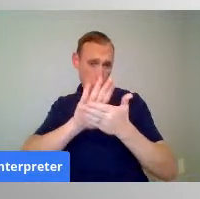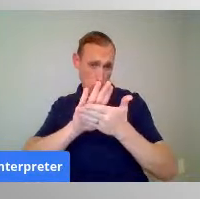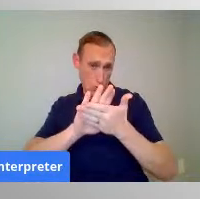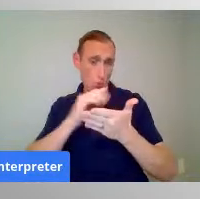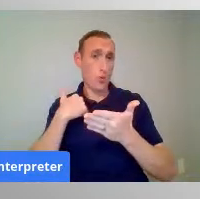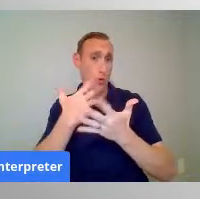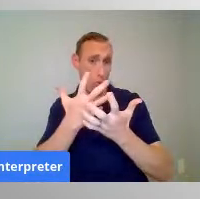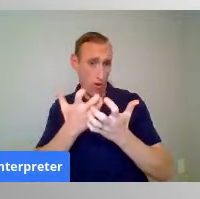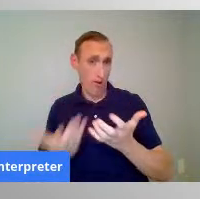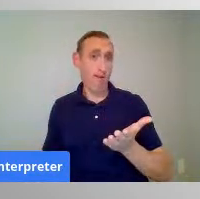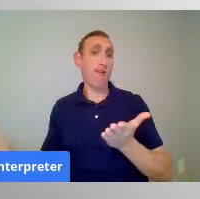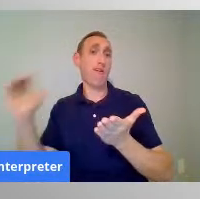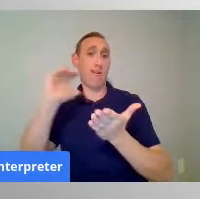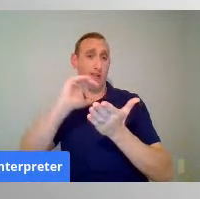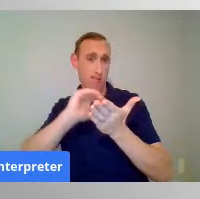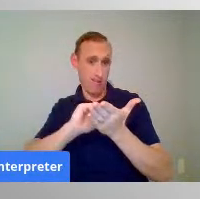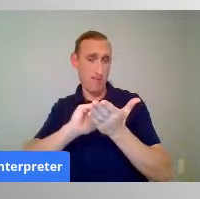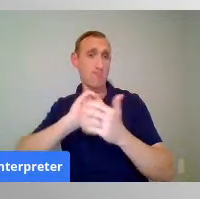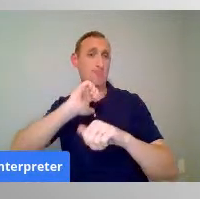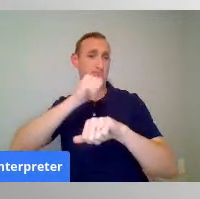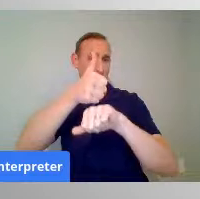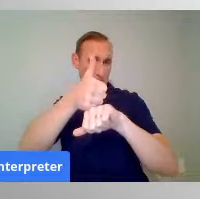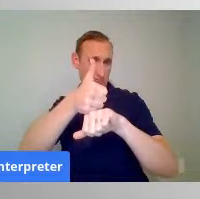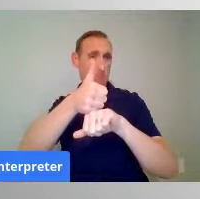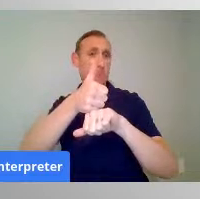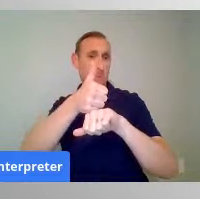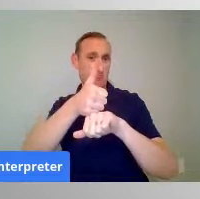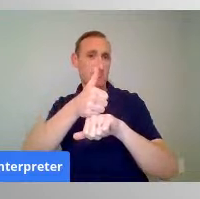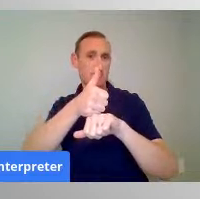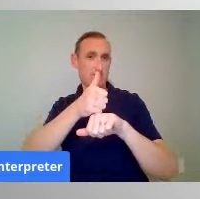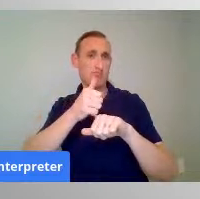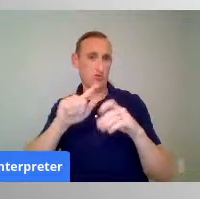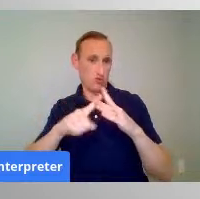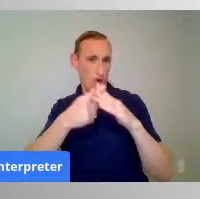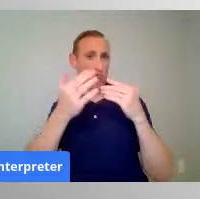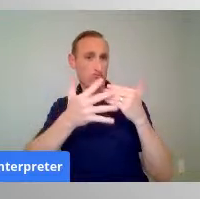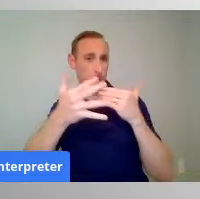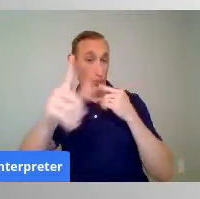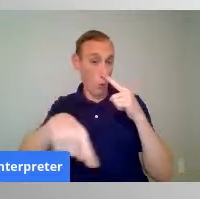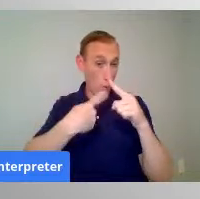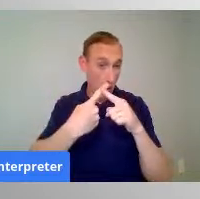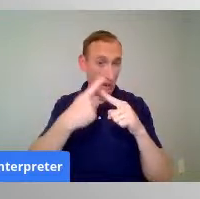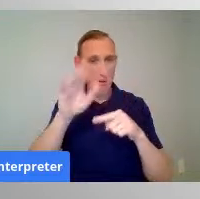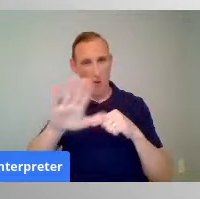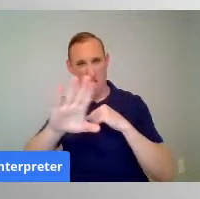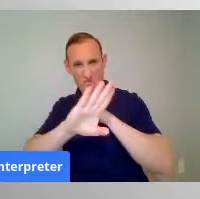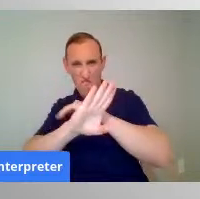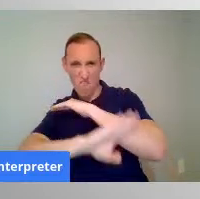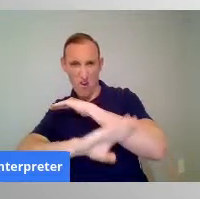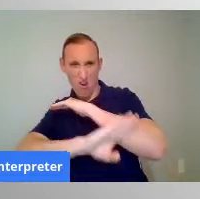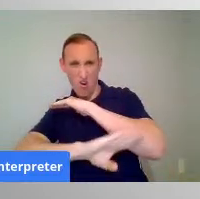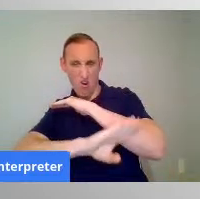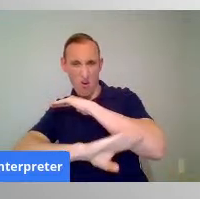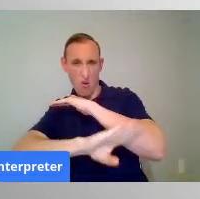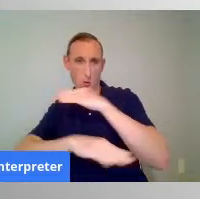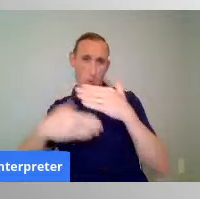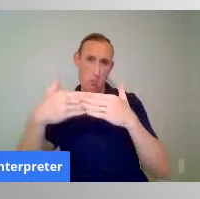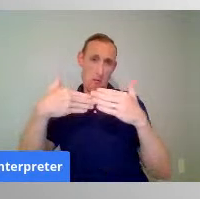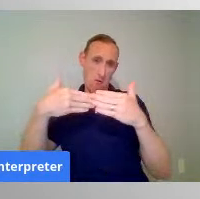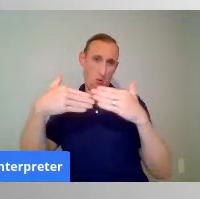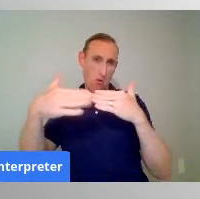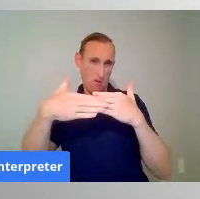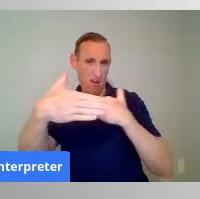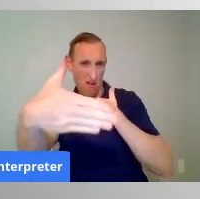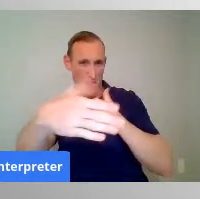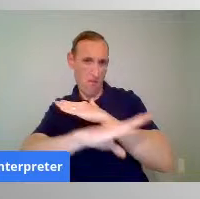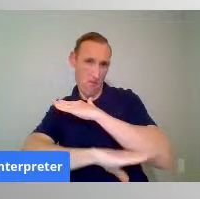that, hopefully no later than the fall. Also, two things that people don't often think about, but our